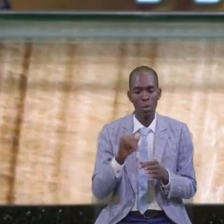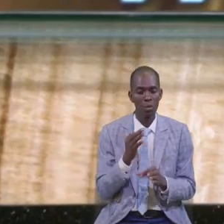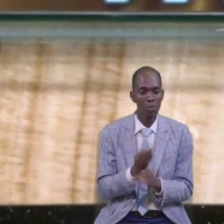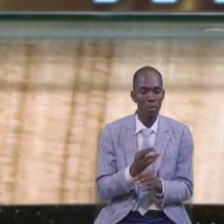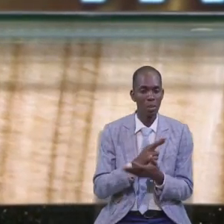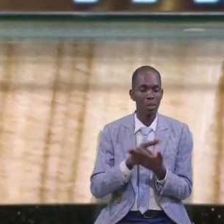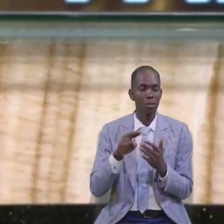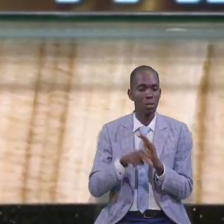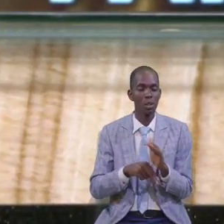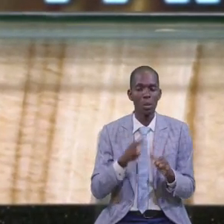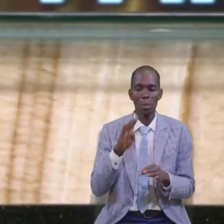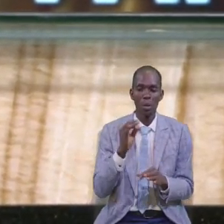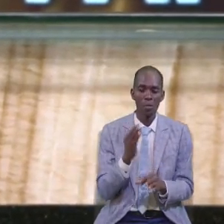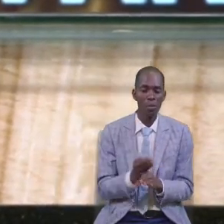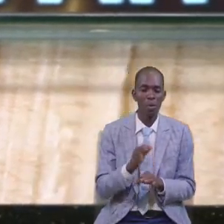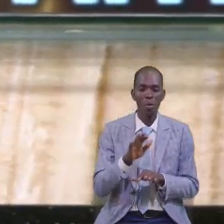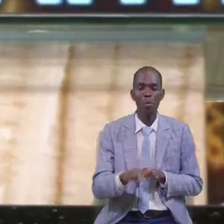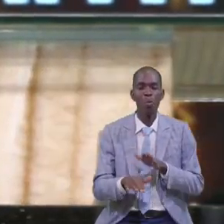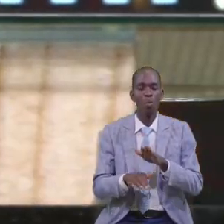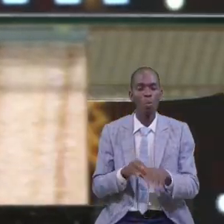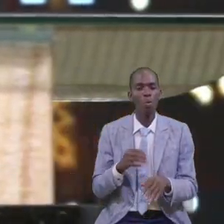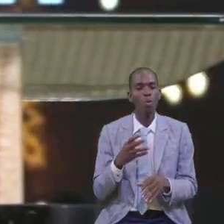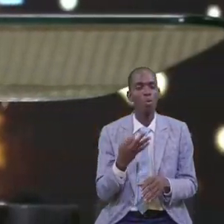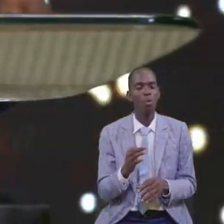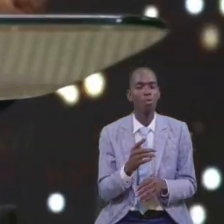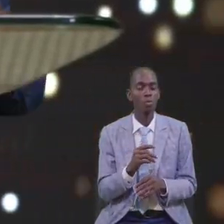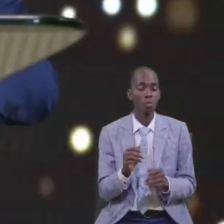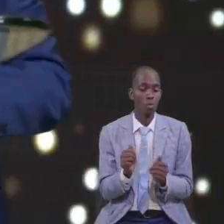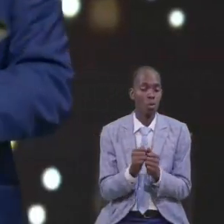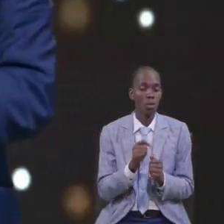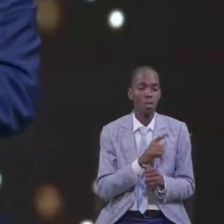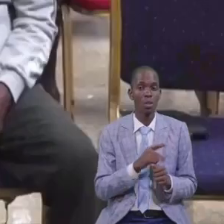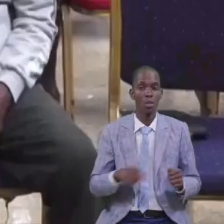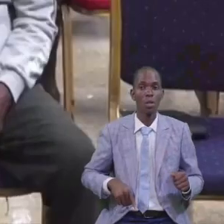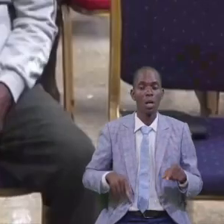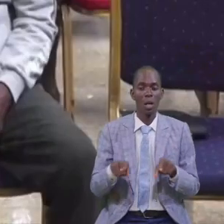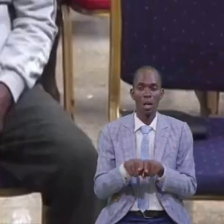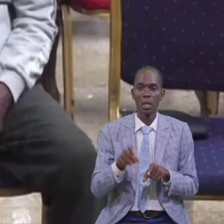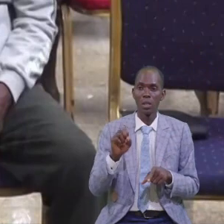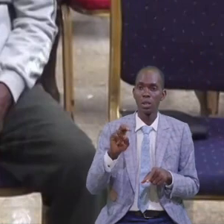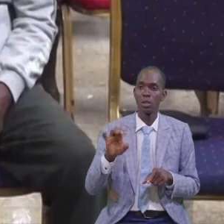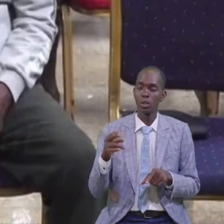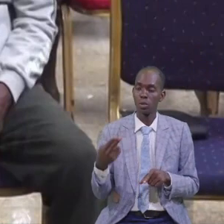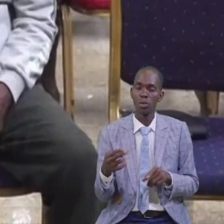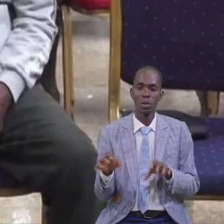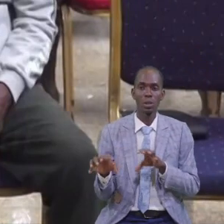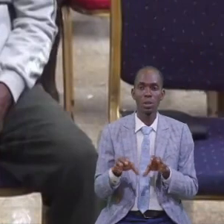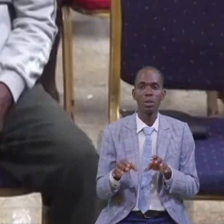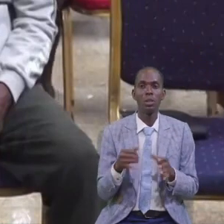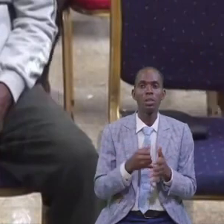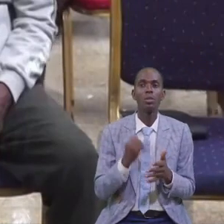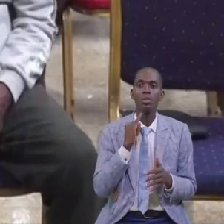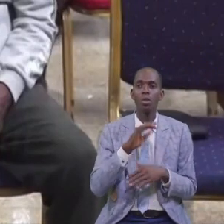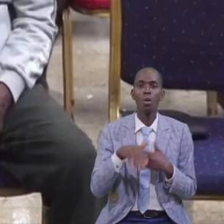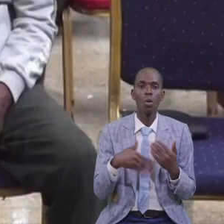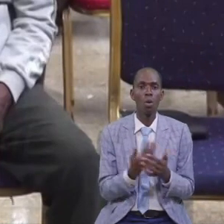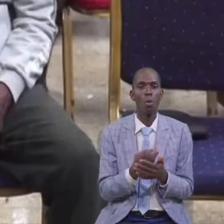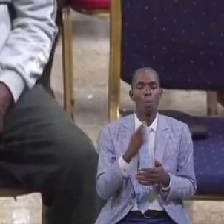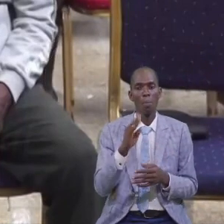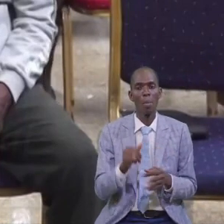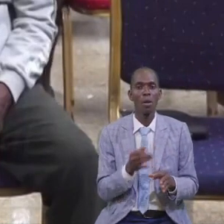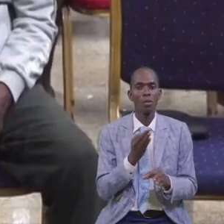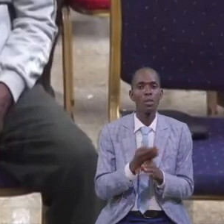faith, walking with the Lord like Enoch walked with the Lord. It's all by faith. And the faith is not a